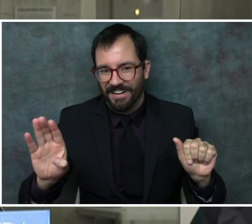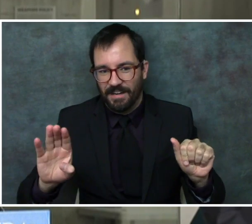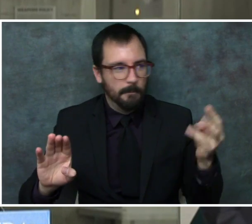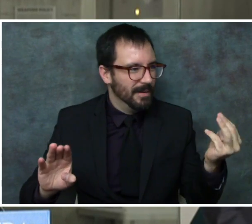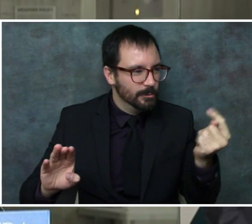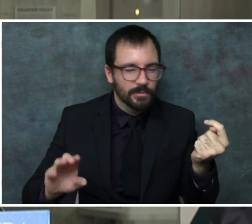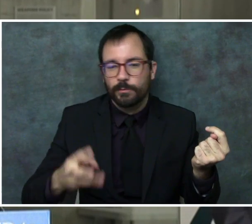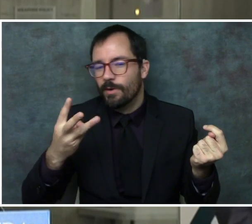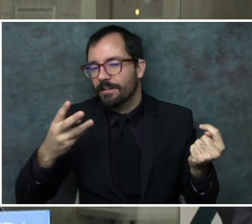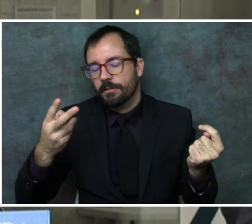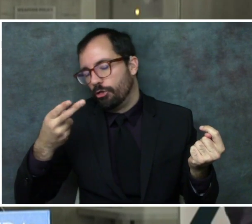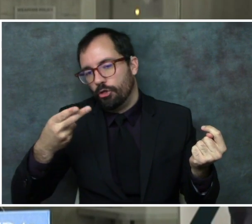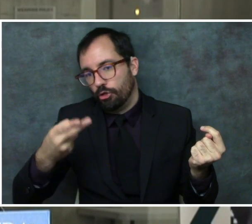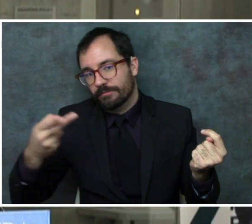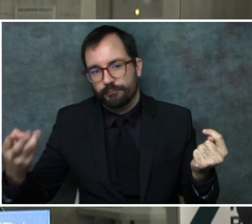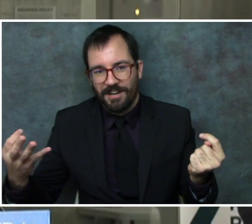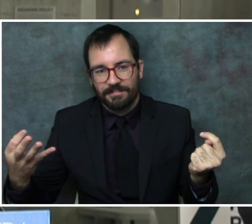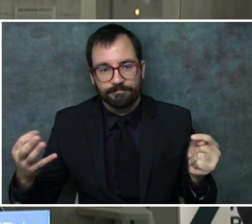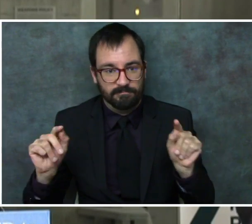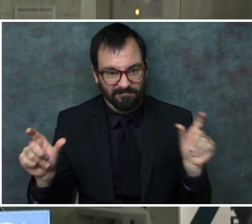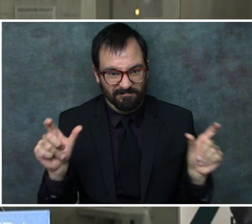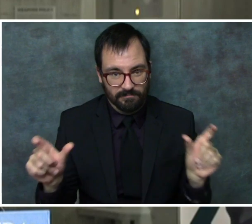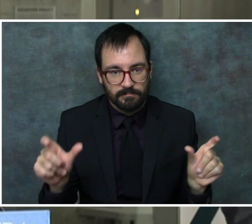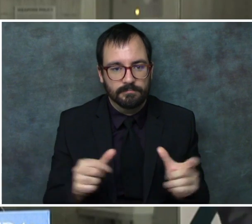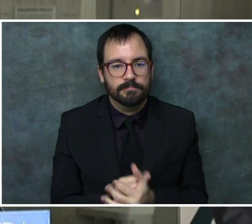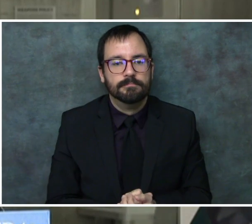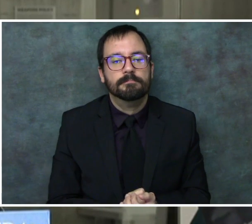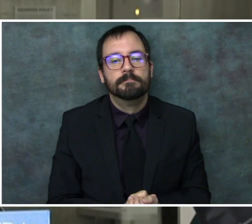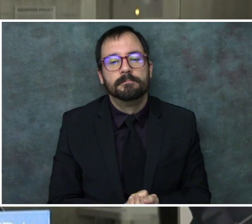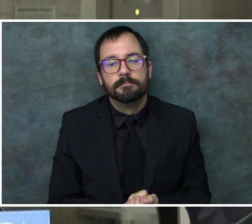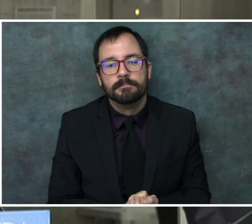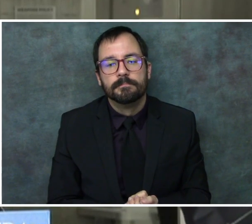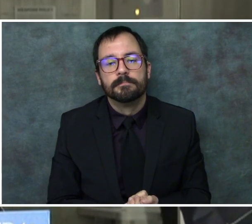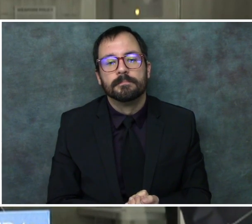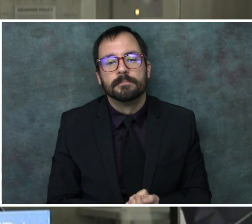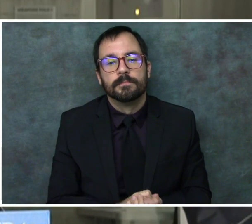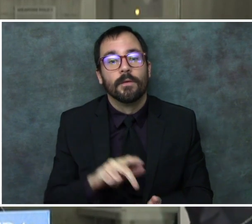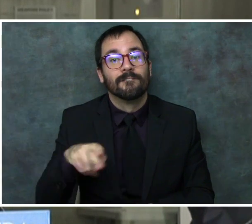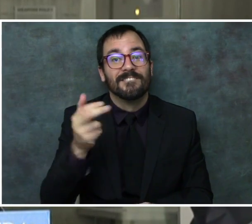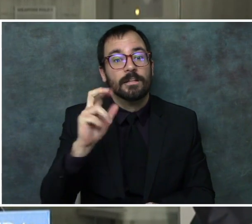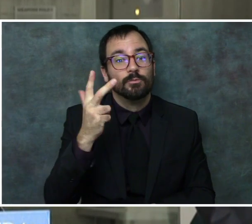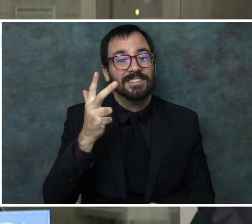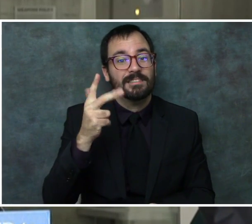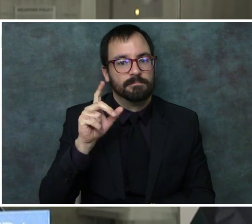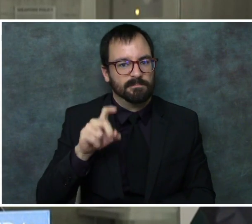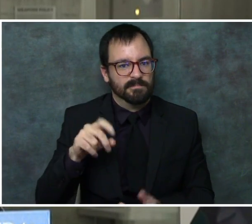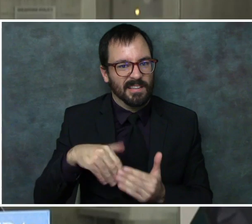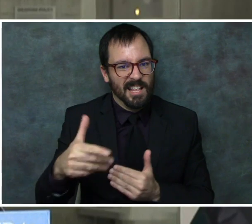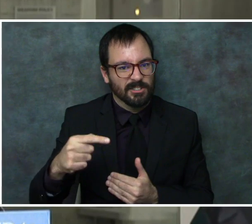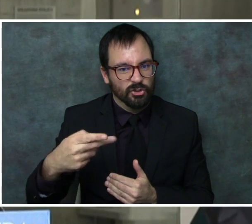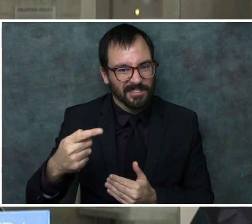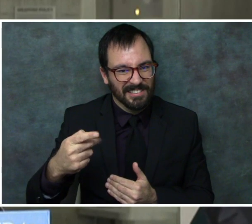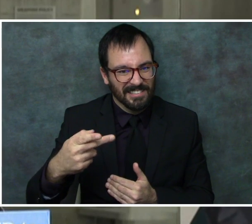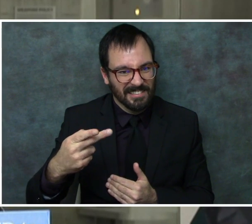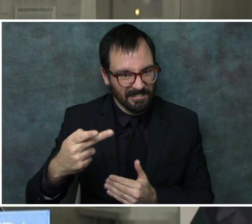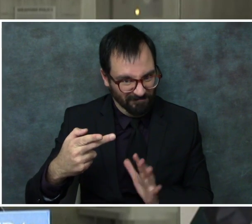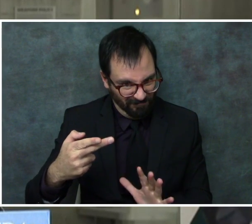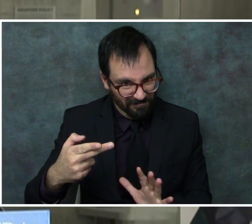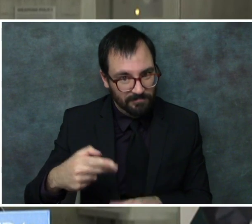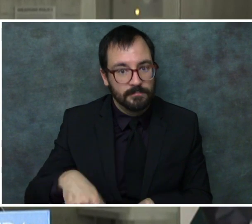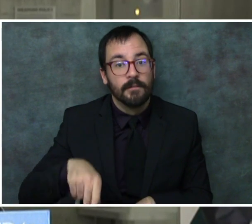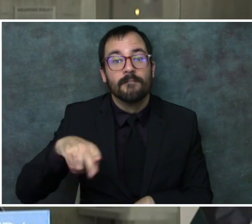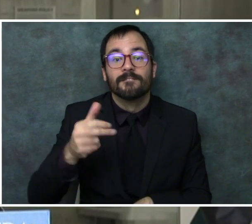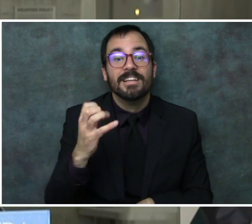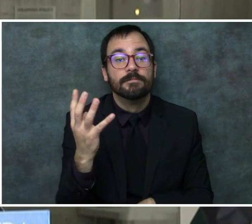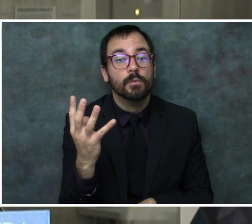next Thursday. And then phase 4 was to begin 2 weeks from next Thursday. Phase 3 is being delayed a week.